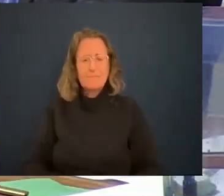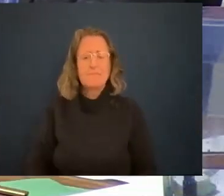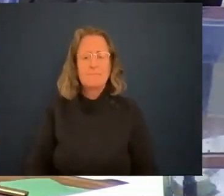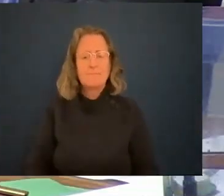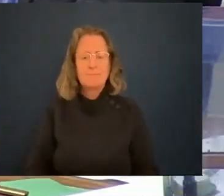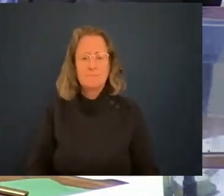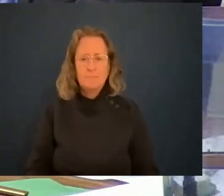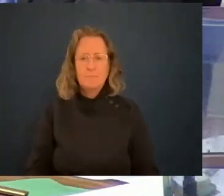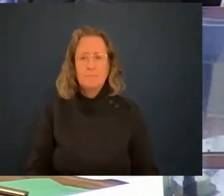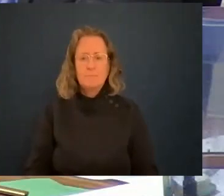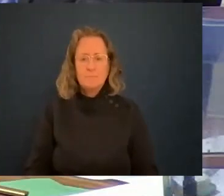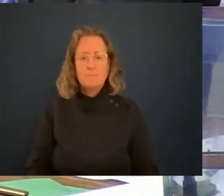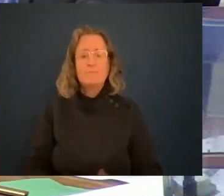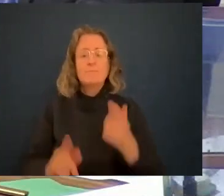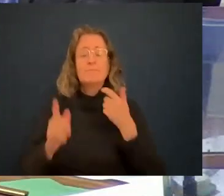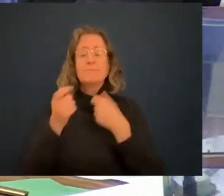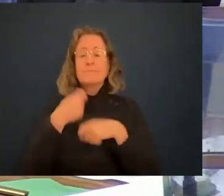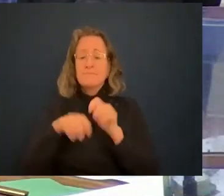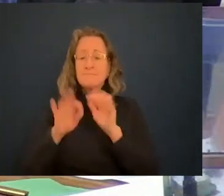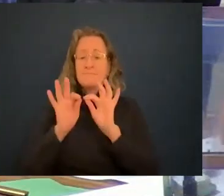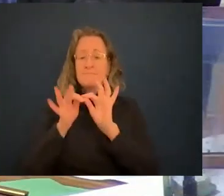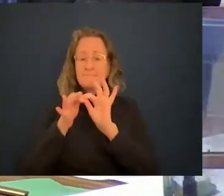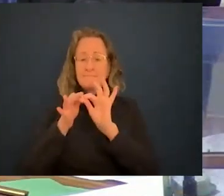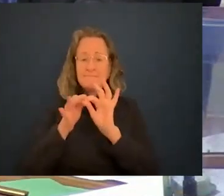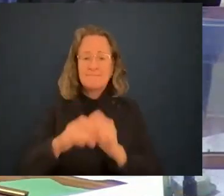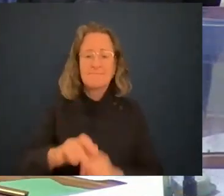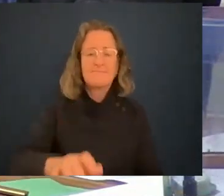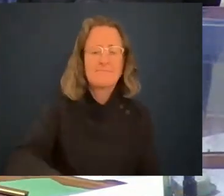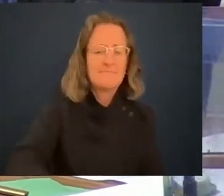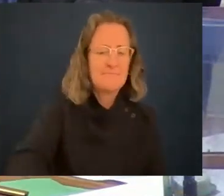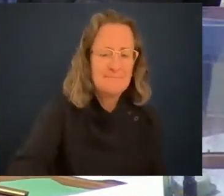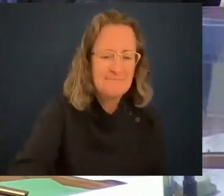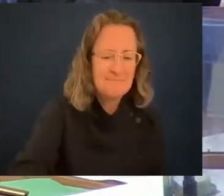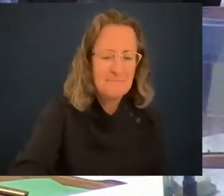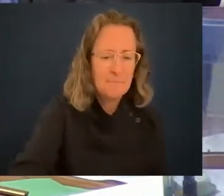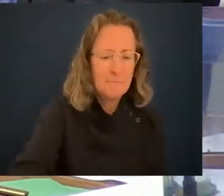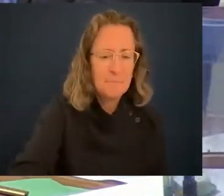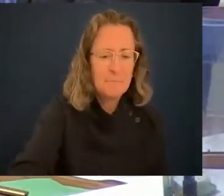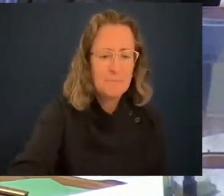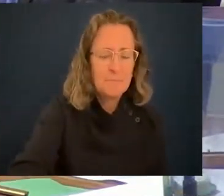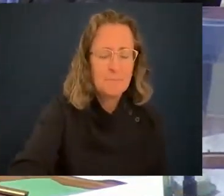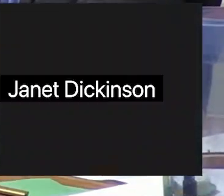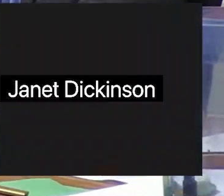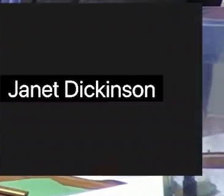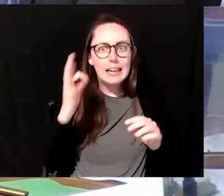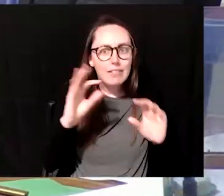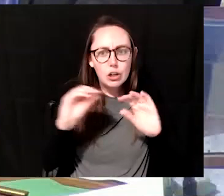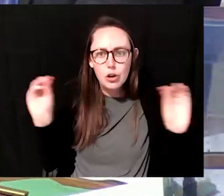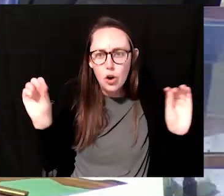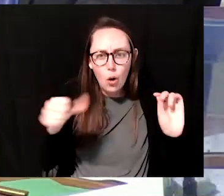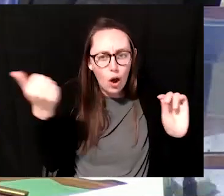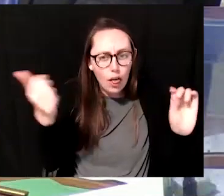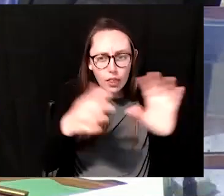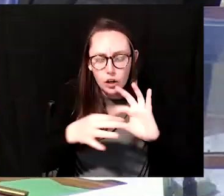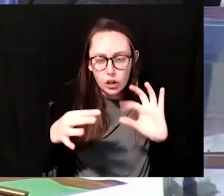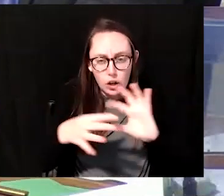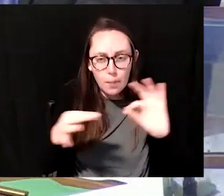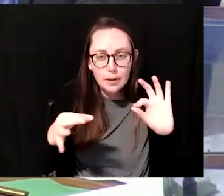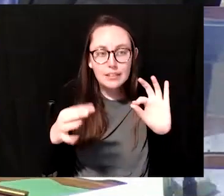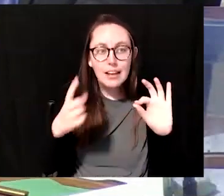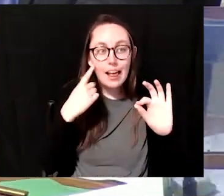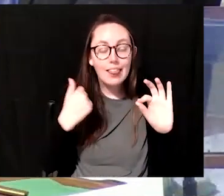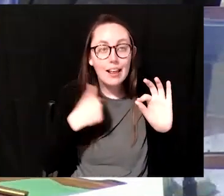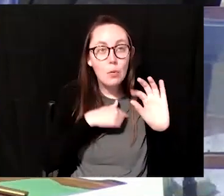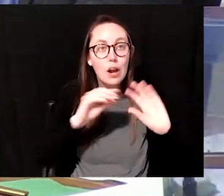um so uh if there's any other comments I think uh we're pretty clear on we're not clear but